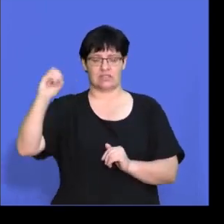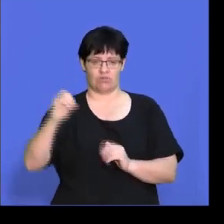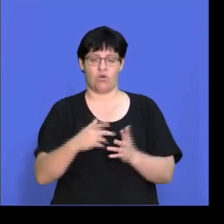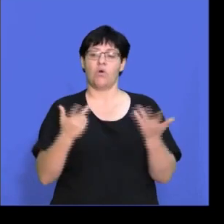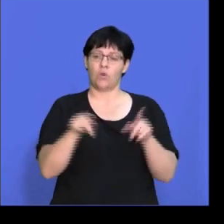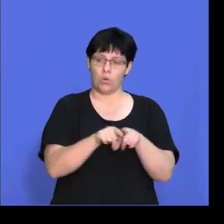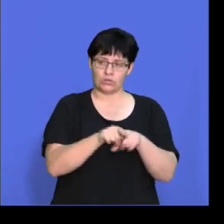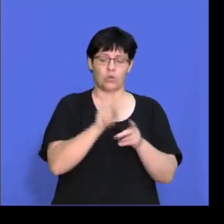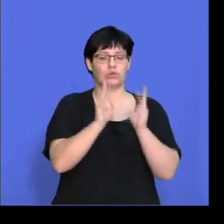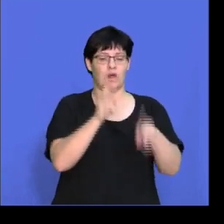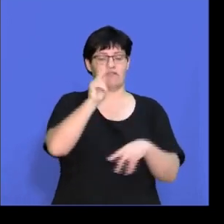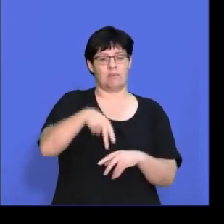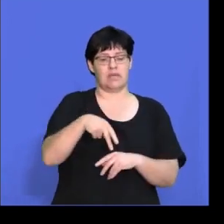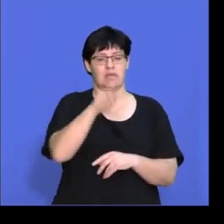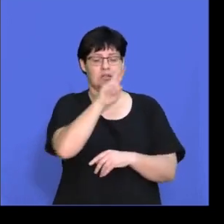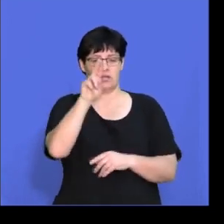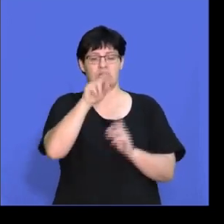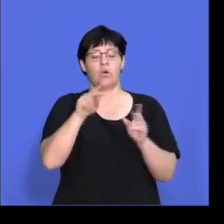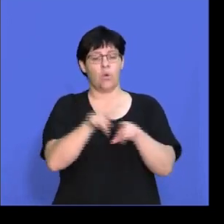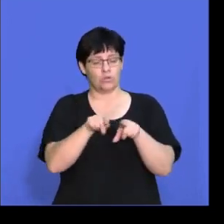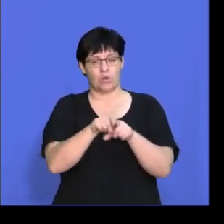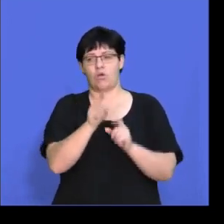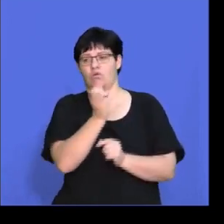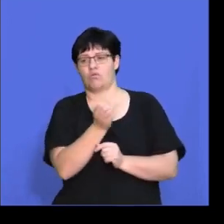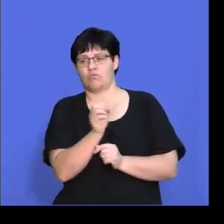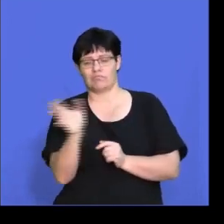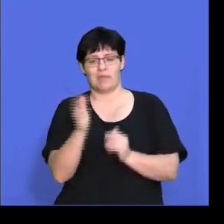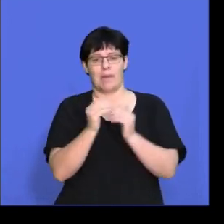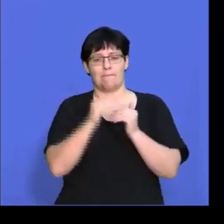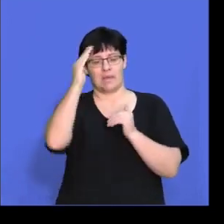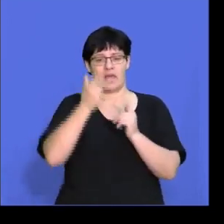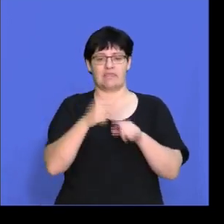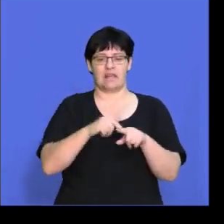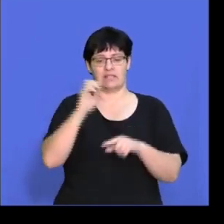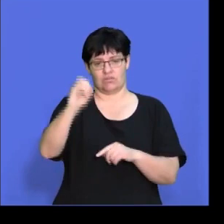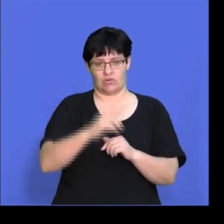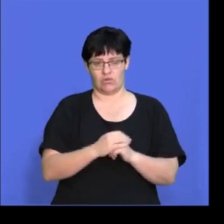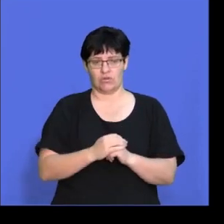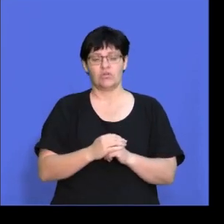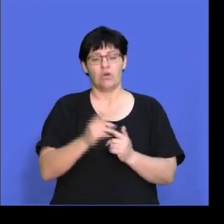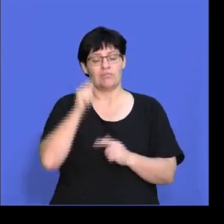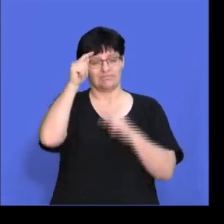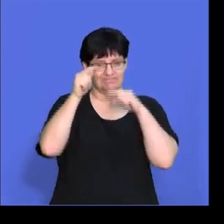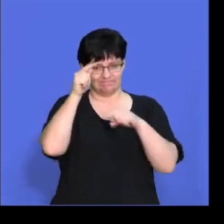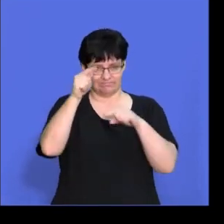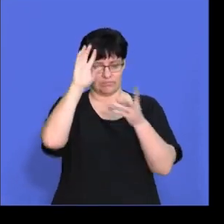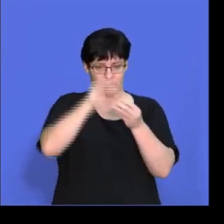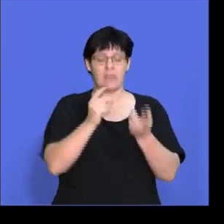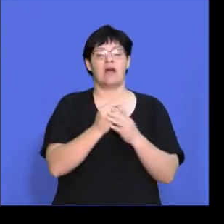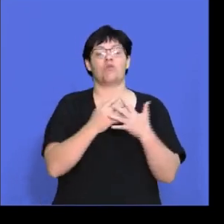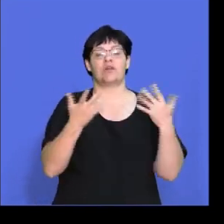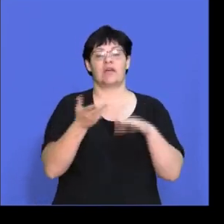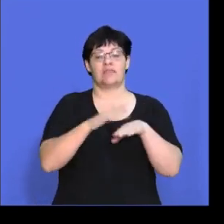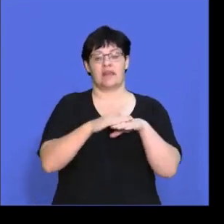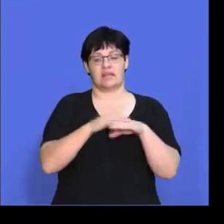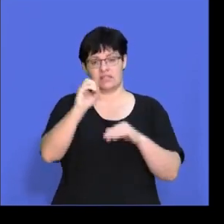12p squared is also greater than or equal to 0. So therefore, the sum of those two is also greater than or equal